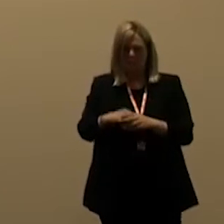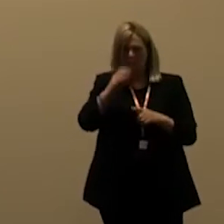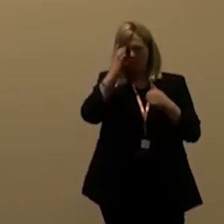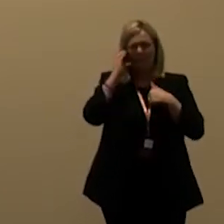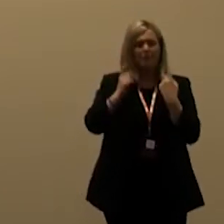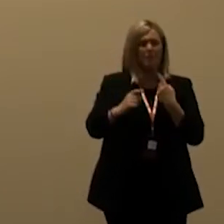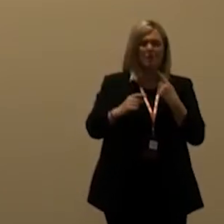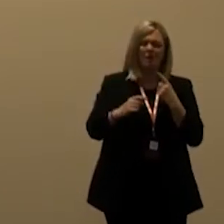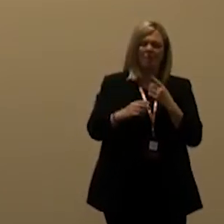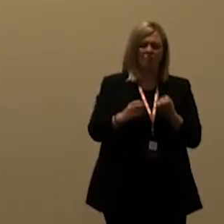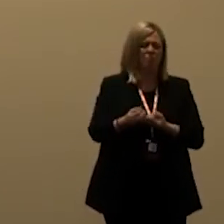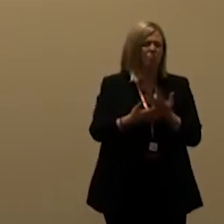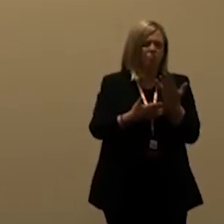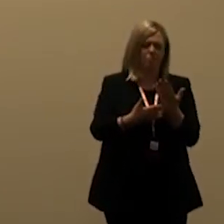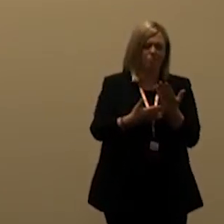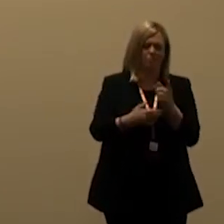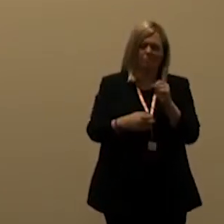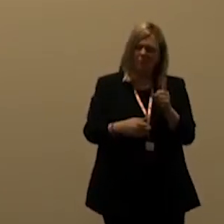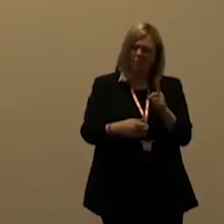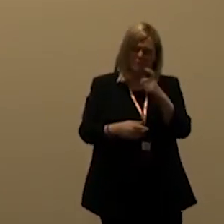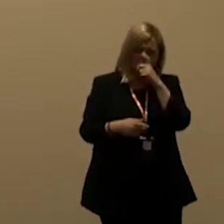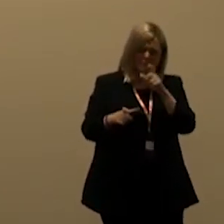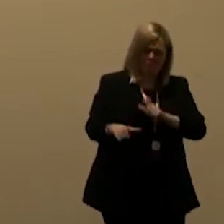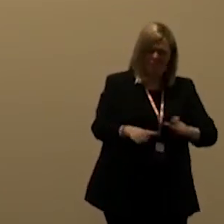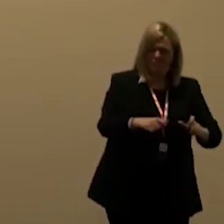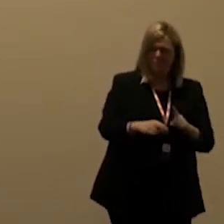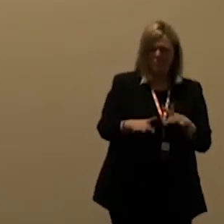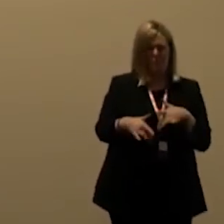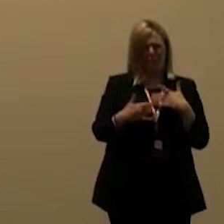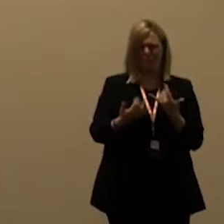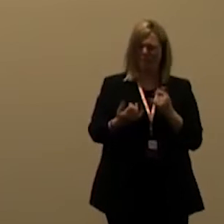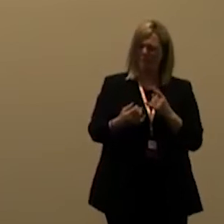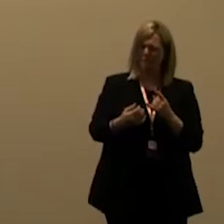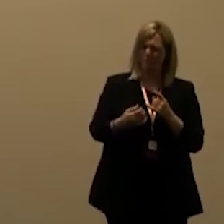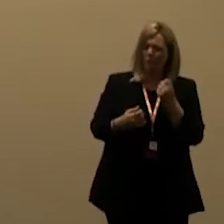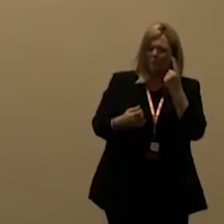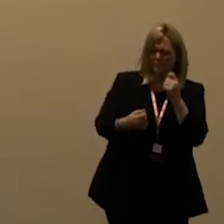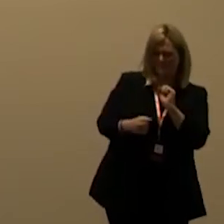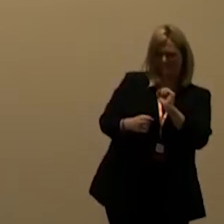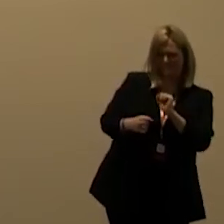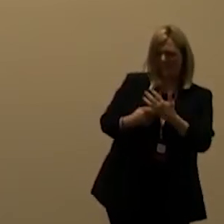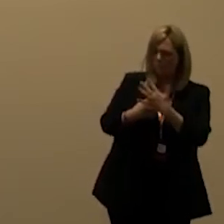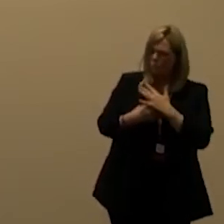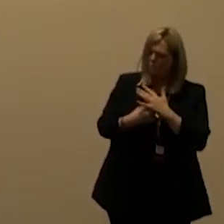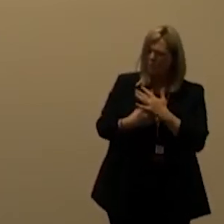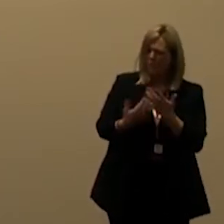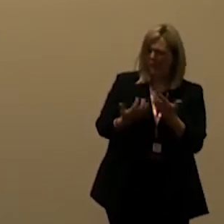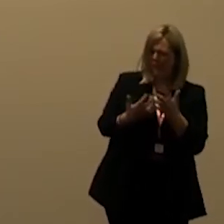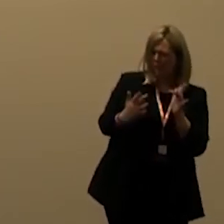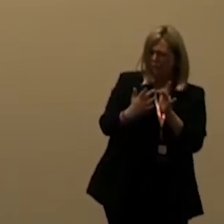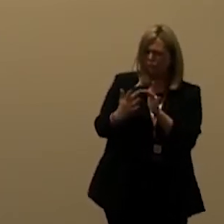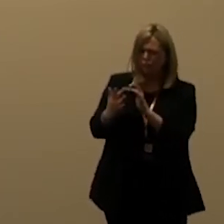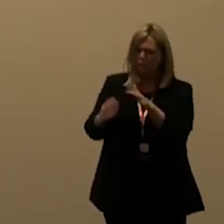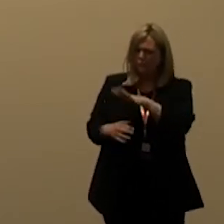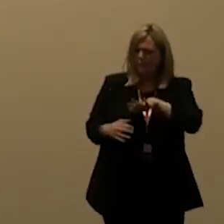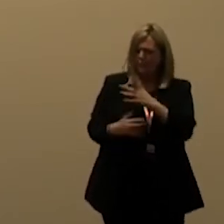at that point, so we didn't get to talk very much. But you can imagine how much pressure they may feel to actually stay in touch with family if they